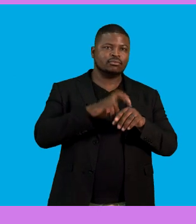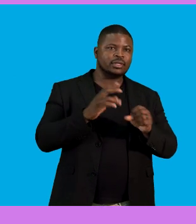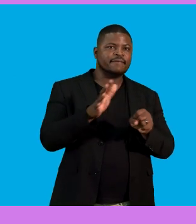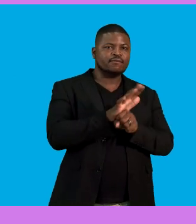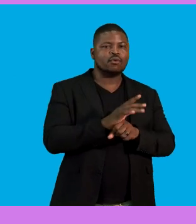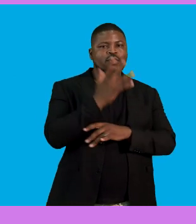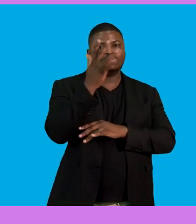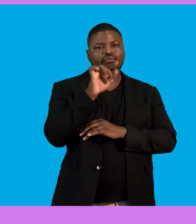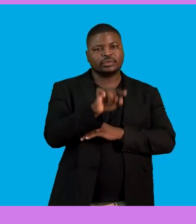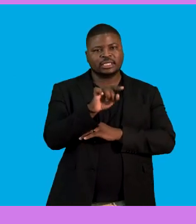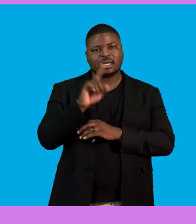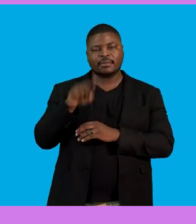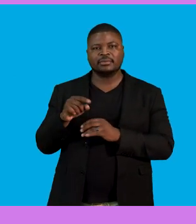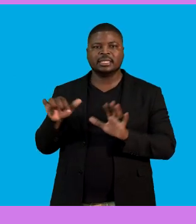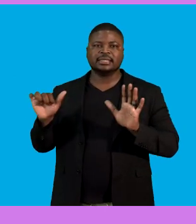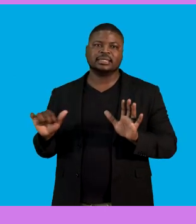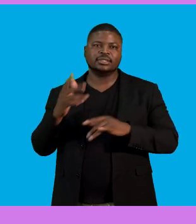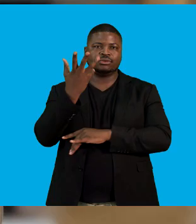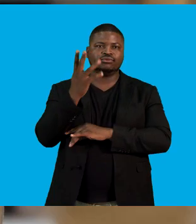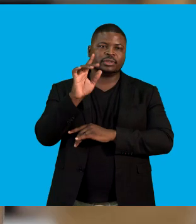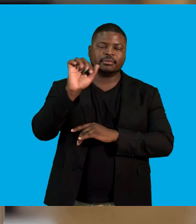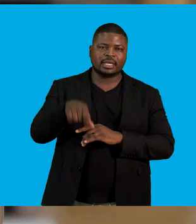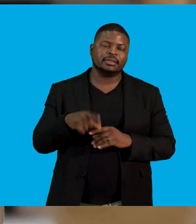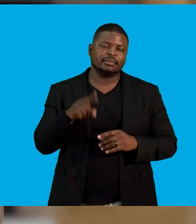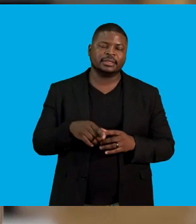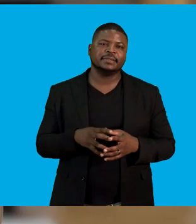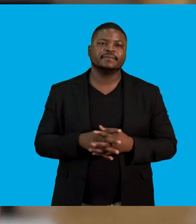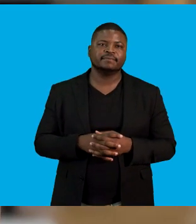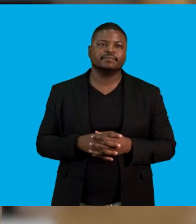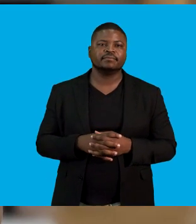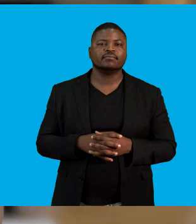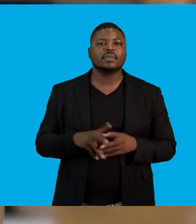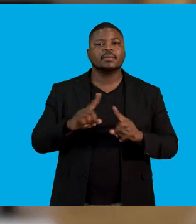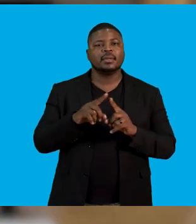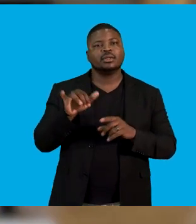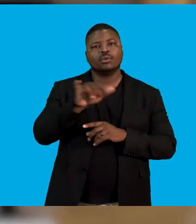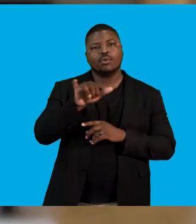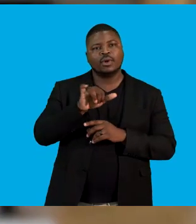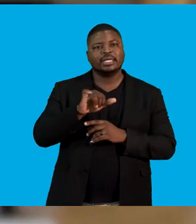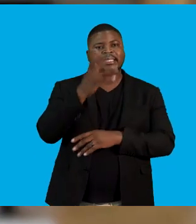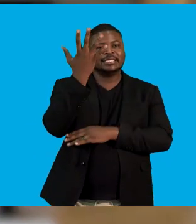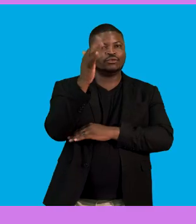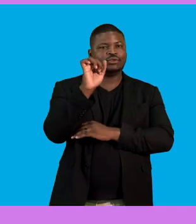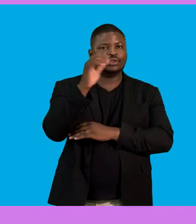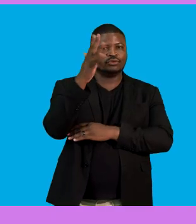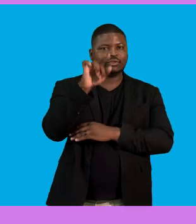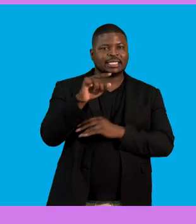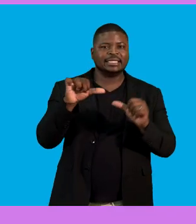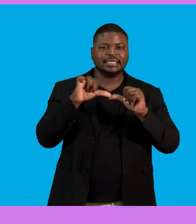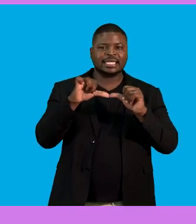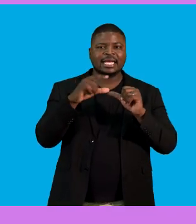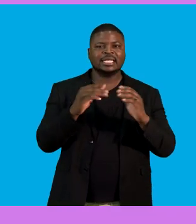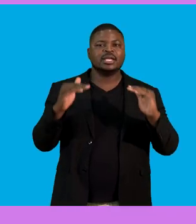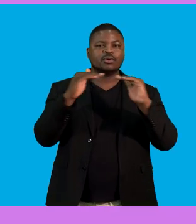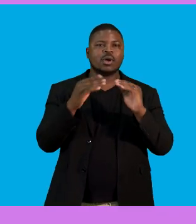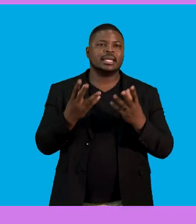are actually 6 trees. Okay, question 3 says, which tree sizes are equal in